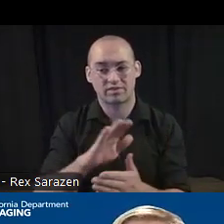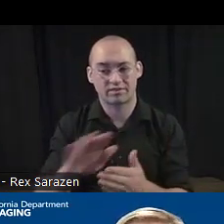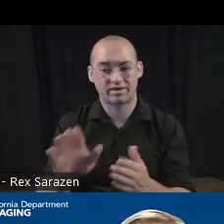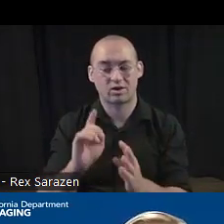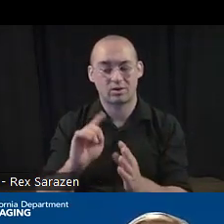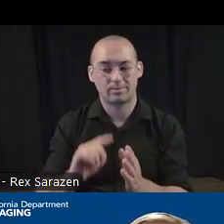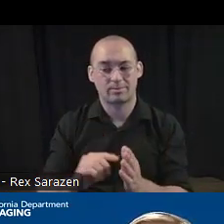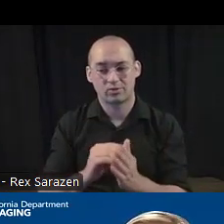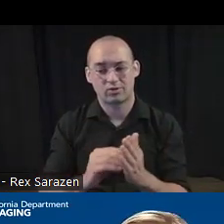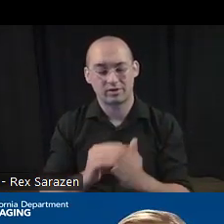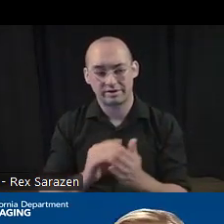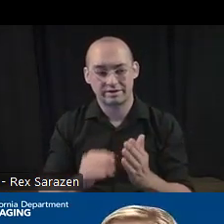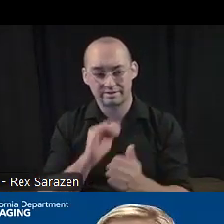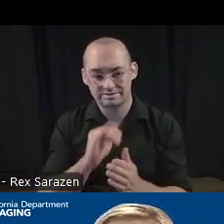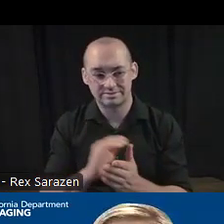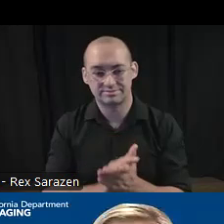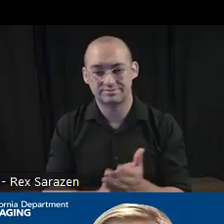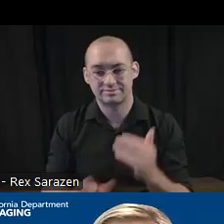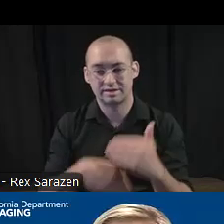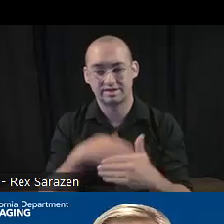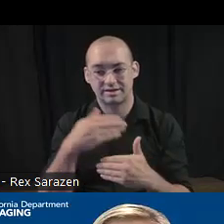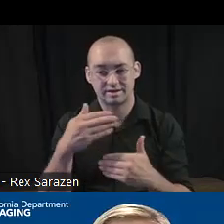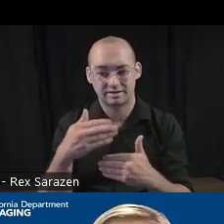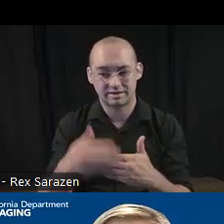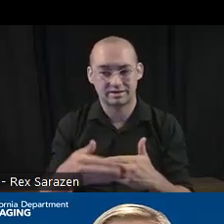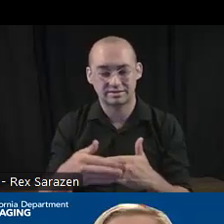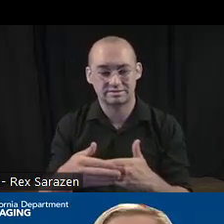it. Next slide.